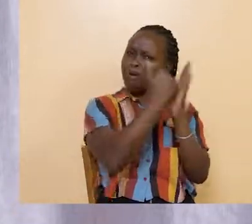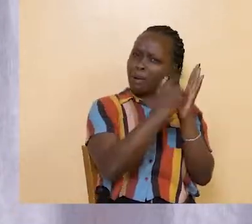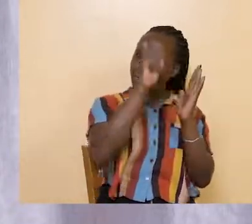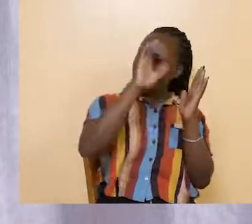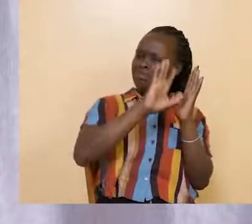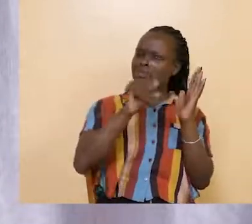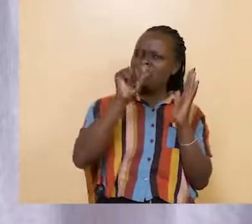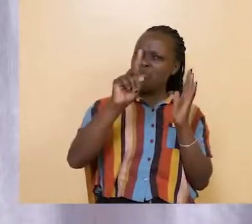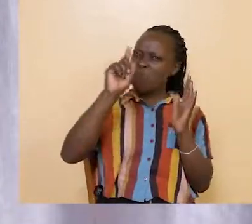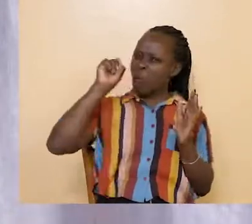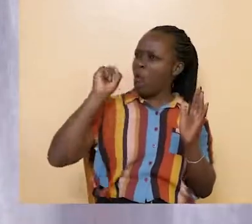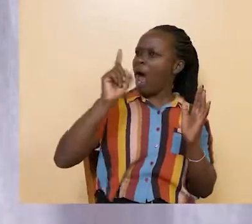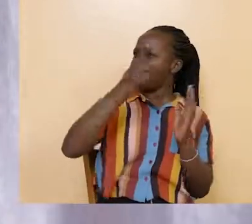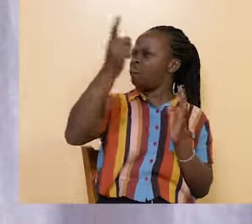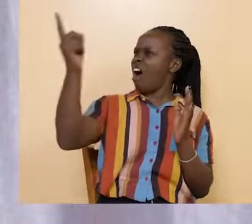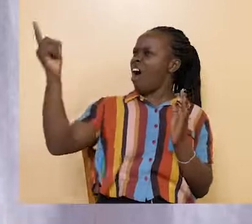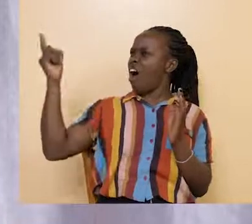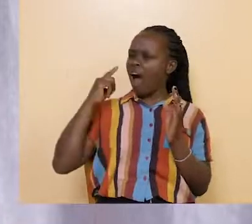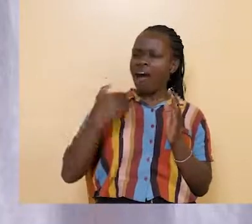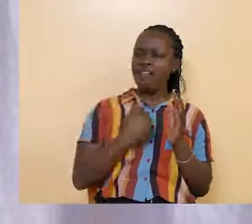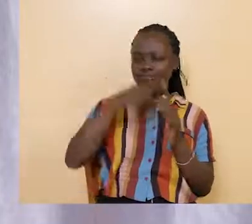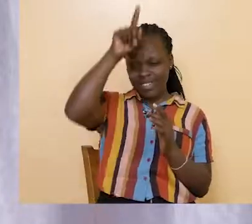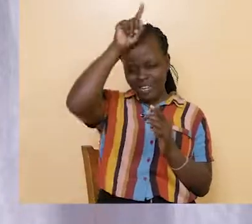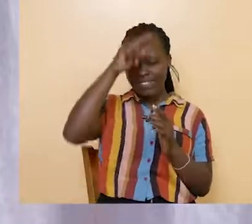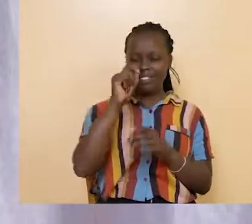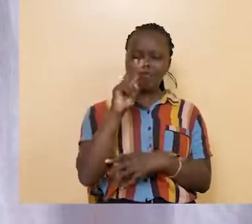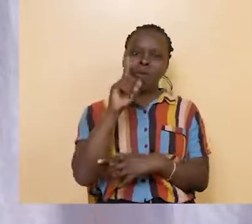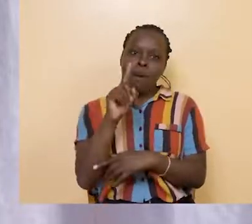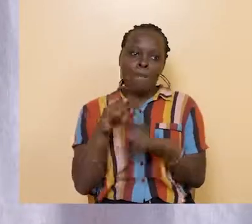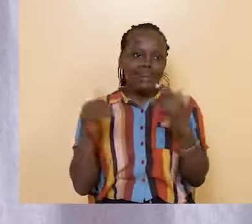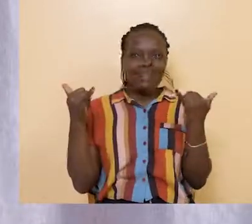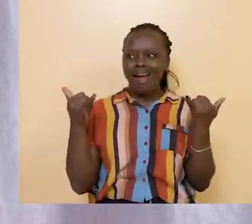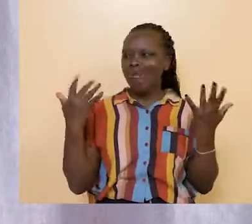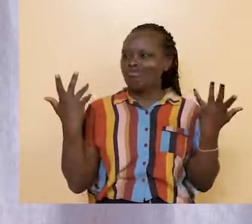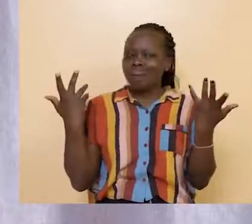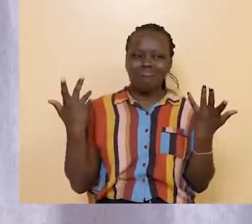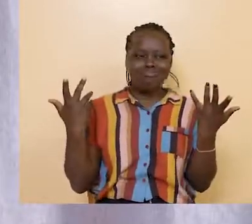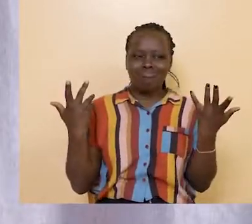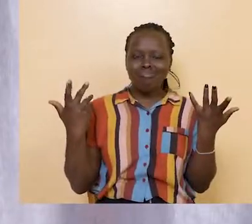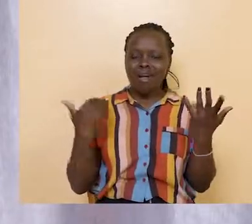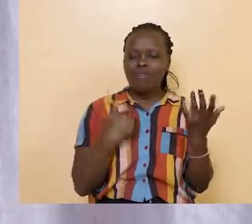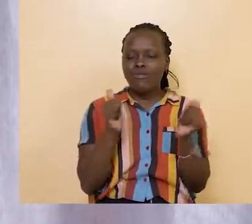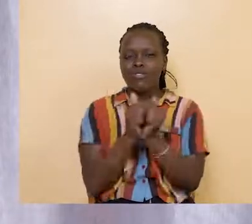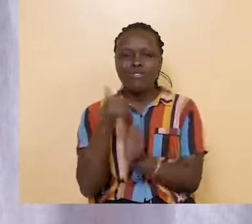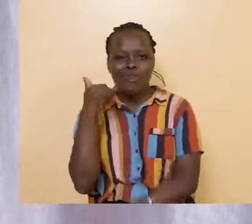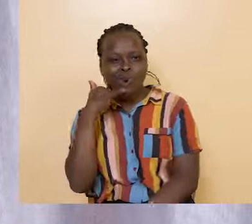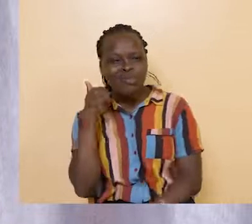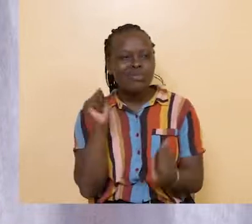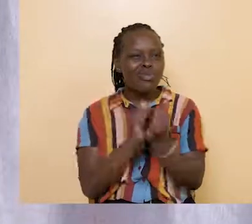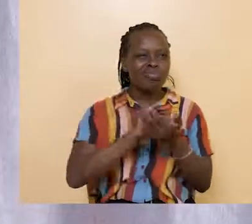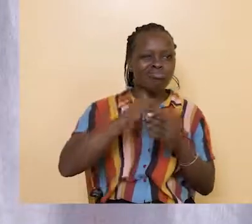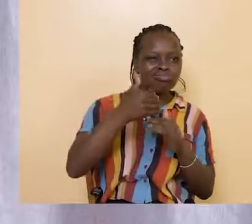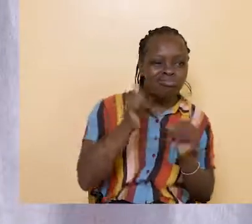was one TV in the neighborhood, like it was, entertainment was a mess, right? But now with our phones,